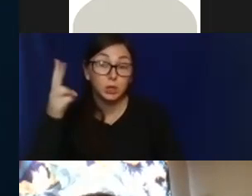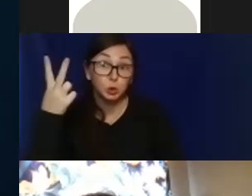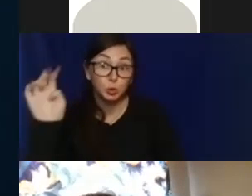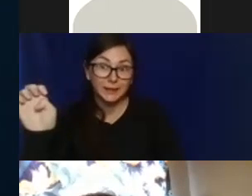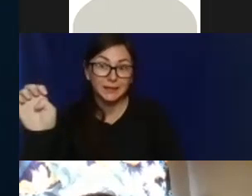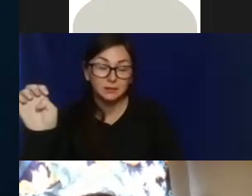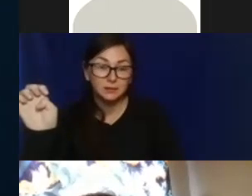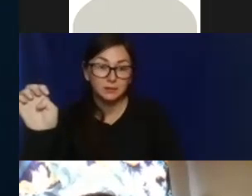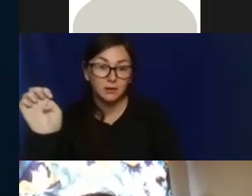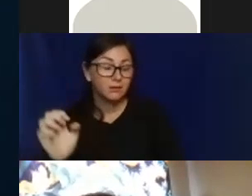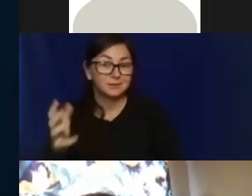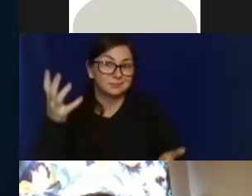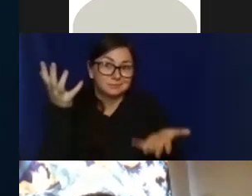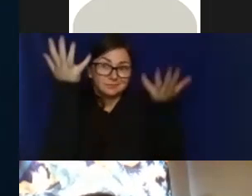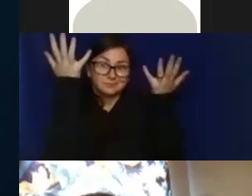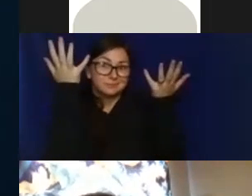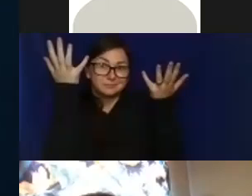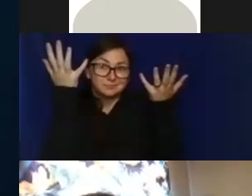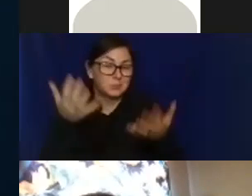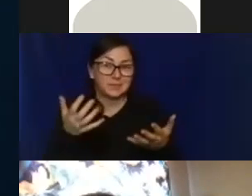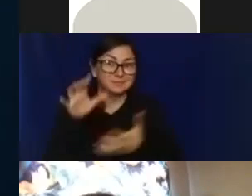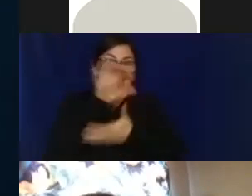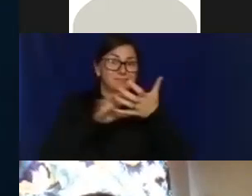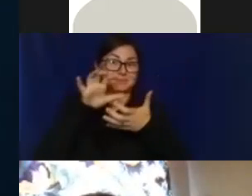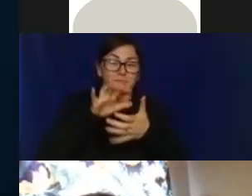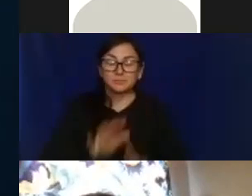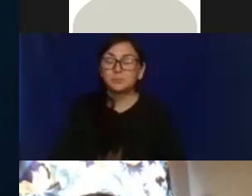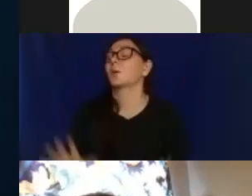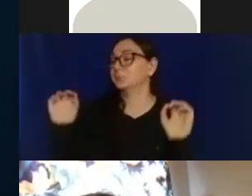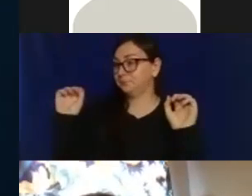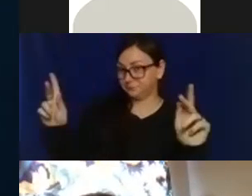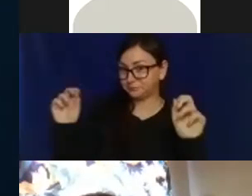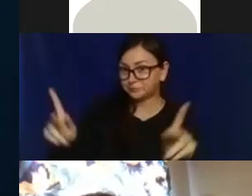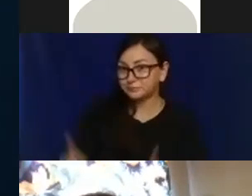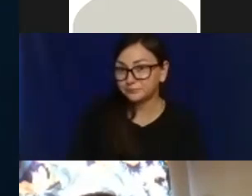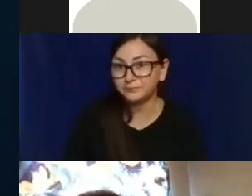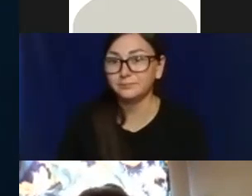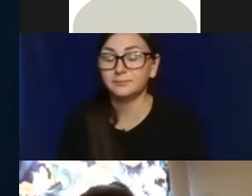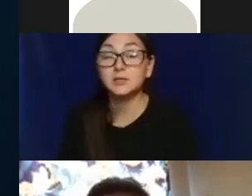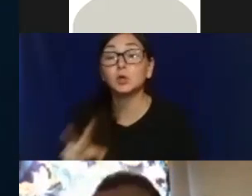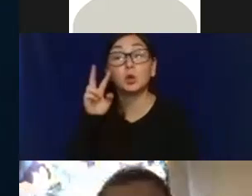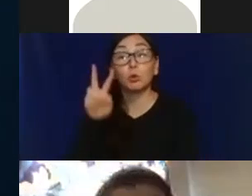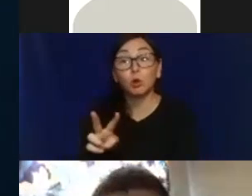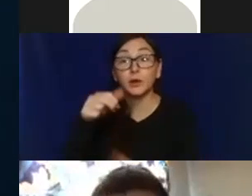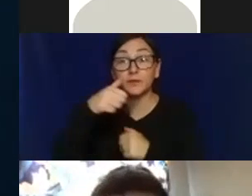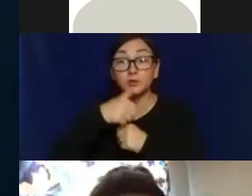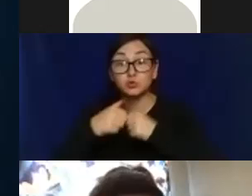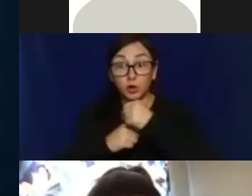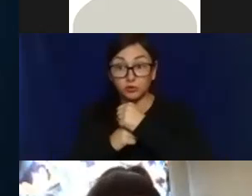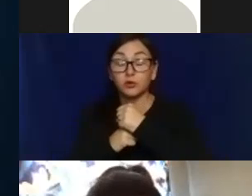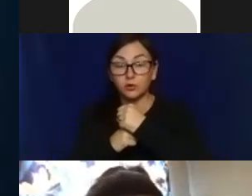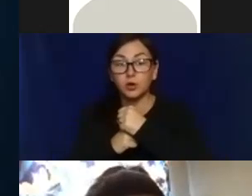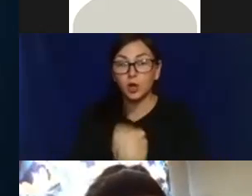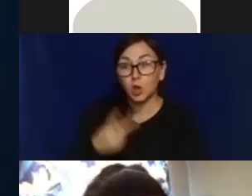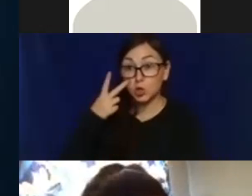Okay. I don't know if that's right. Okay. Because I see you looked at the structure and you saw the lone pair